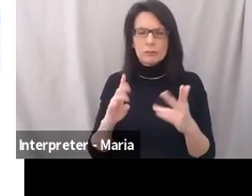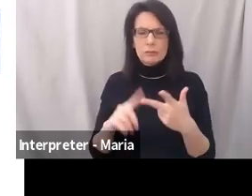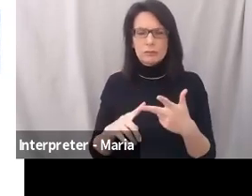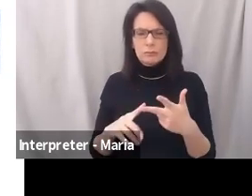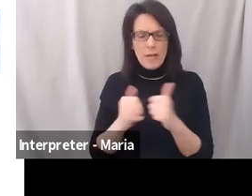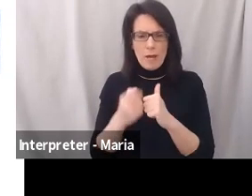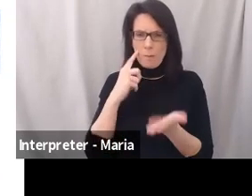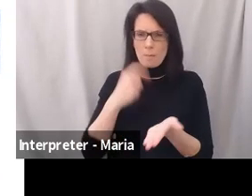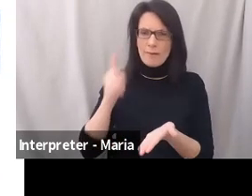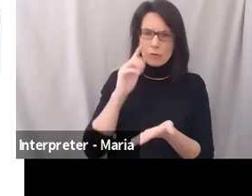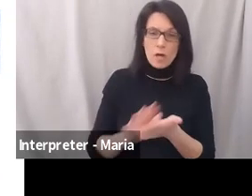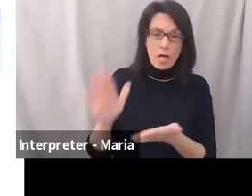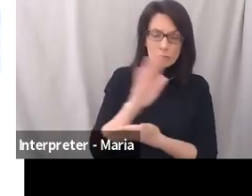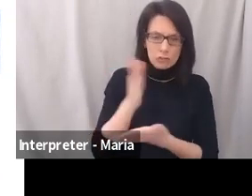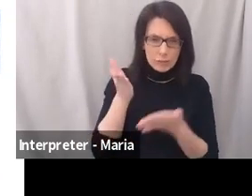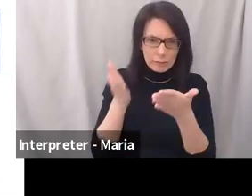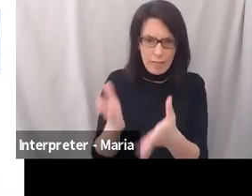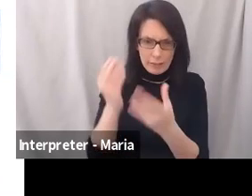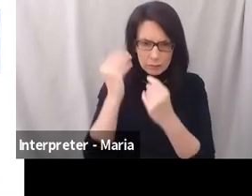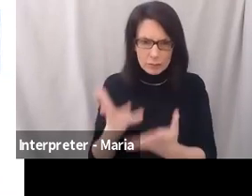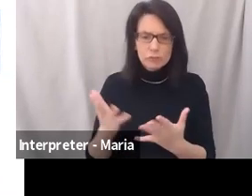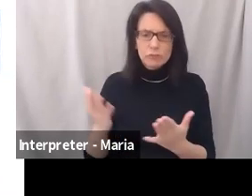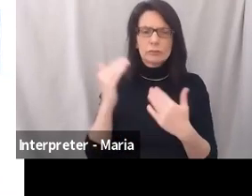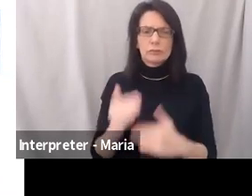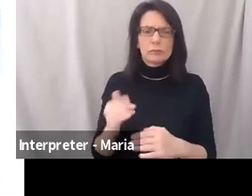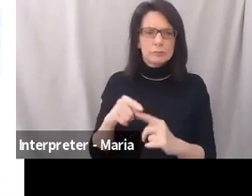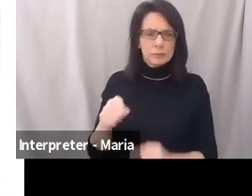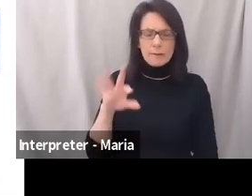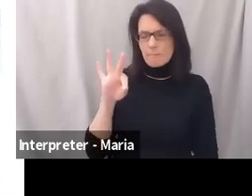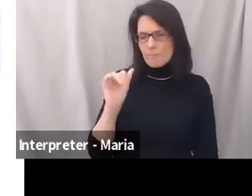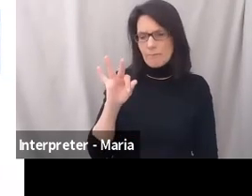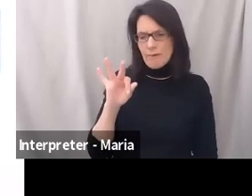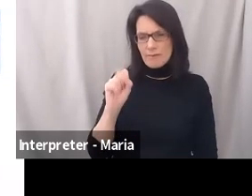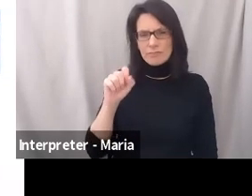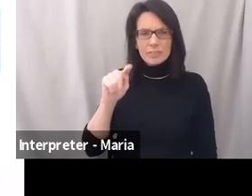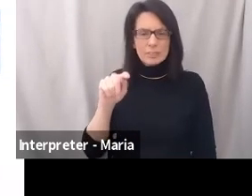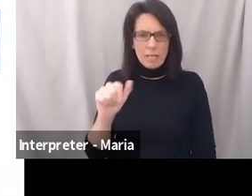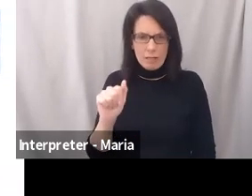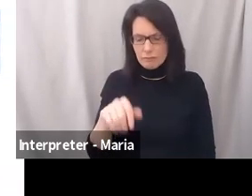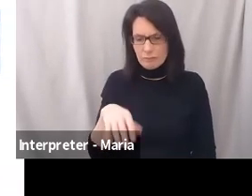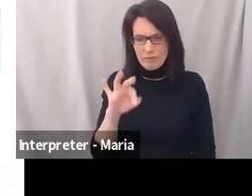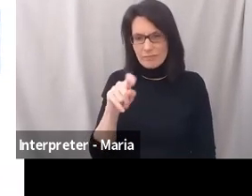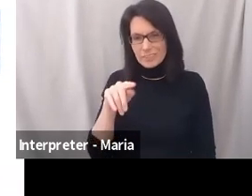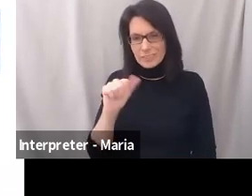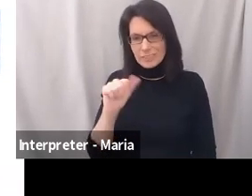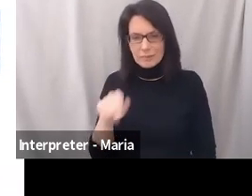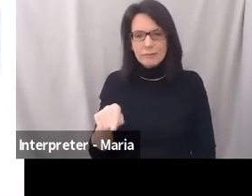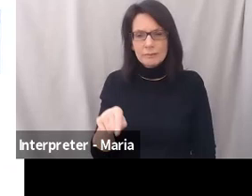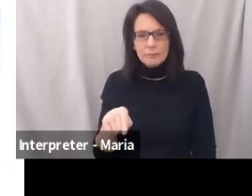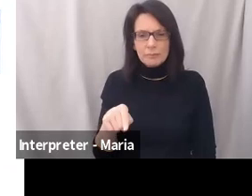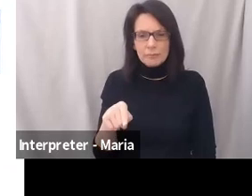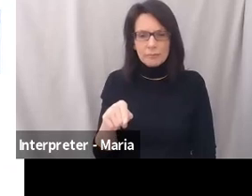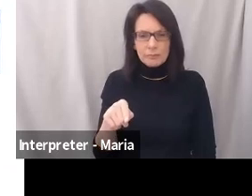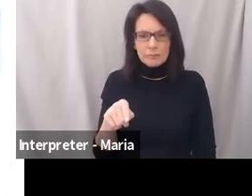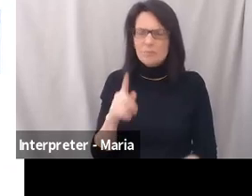for college, about the FAFSA. It's also a lot of information about different type